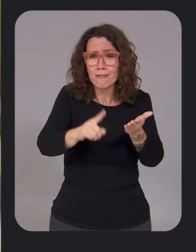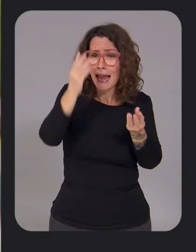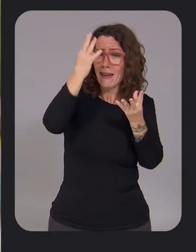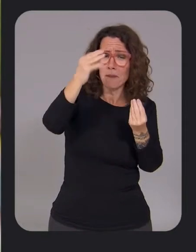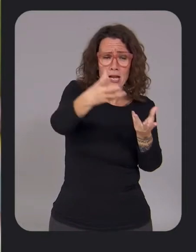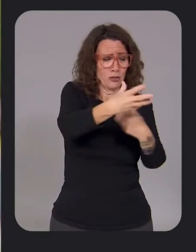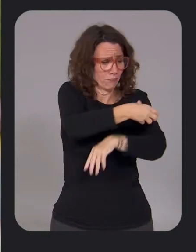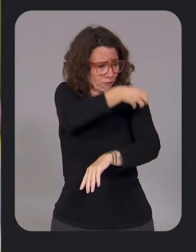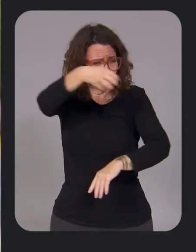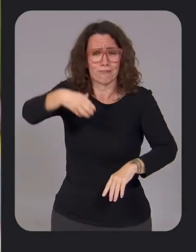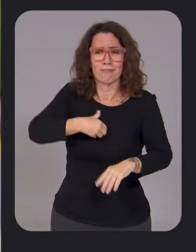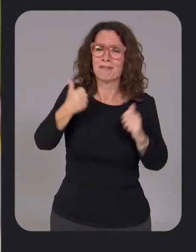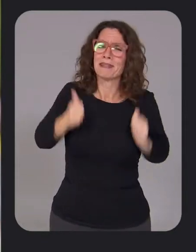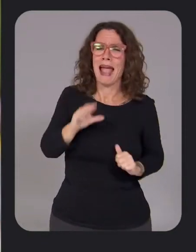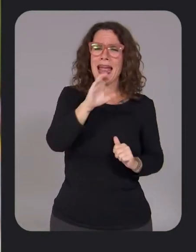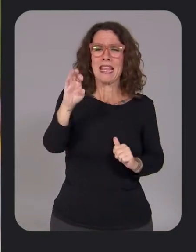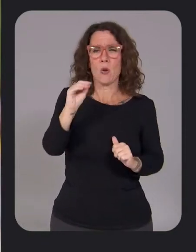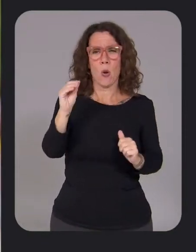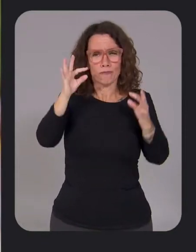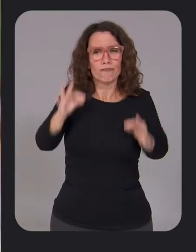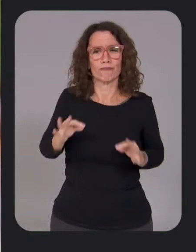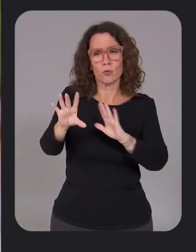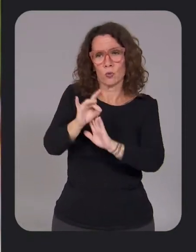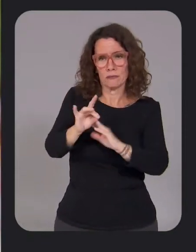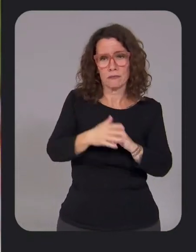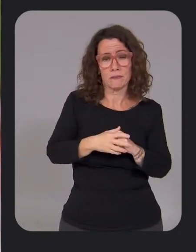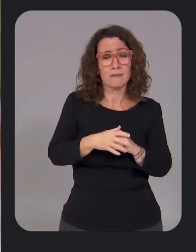all part of how we're making every day more sustainable with Google.